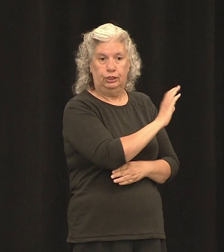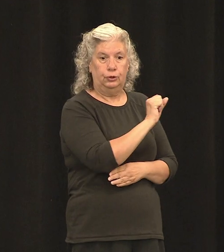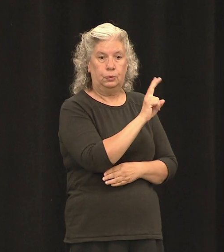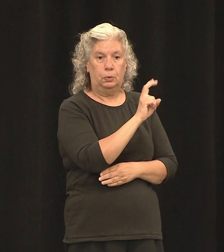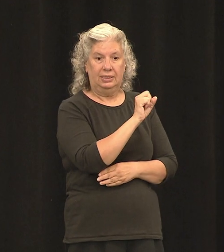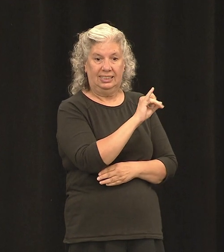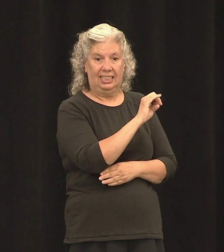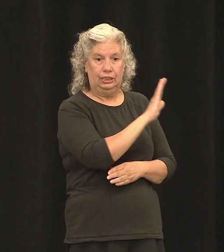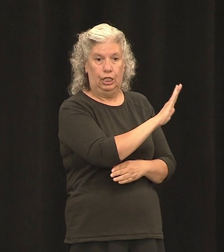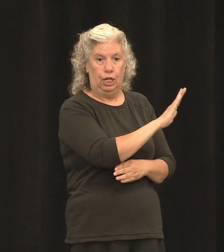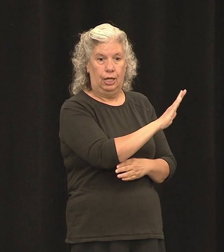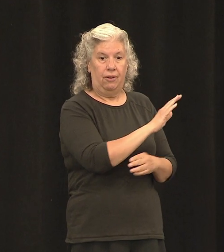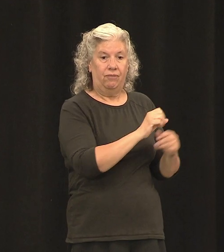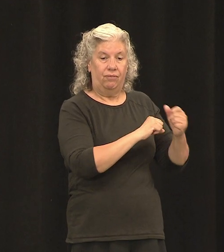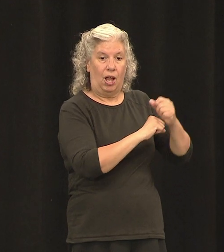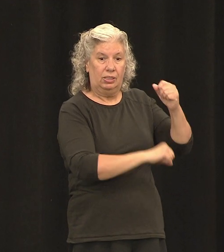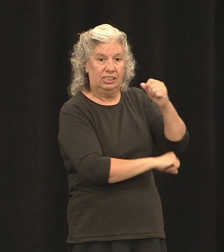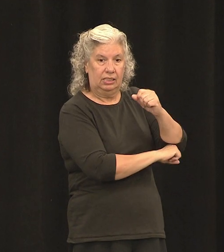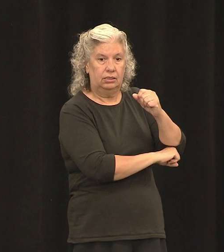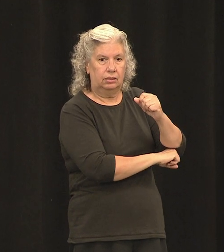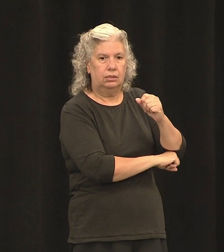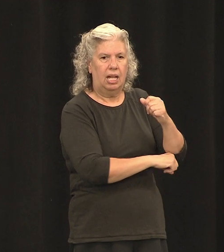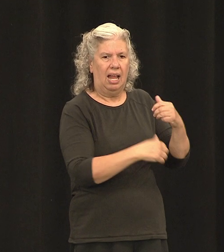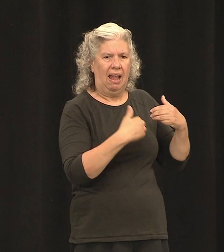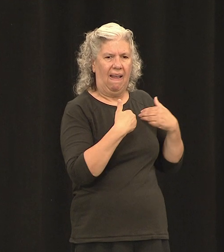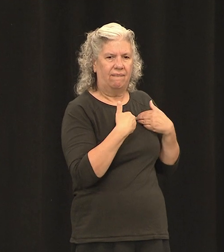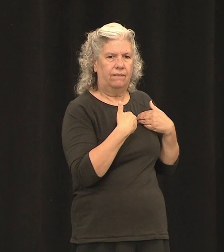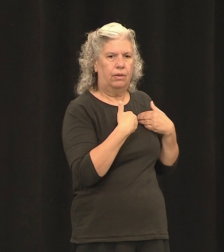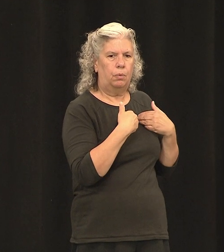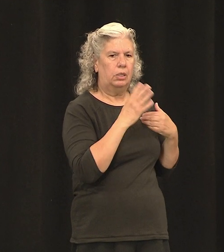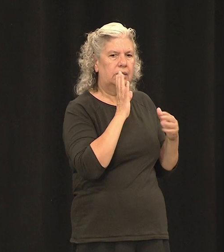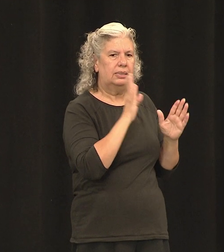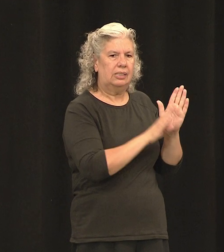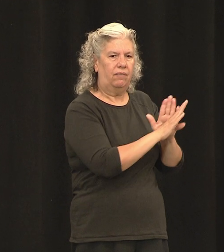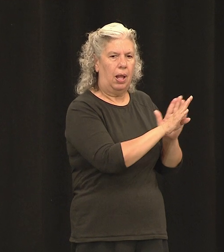model with the 91C to T mutation.